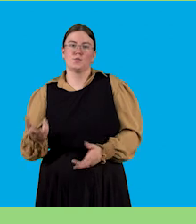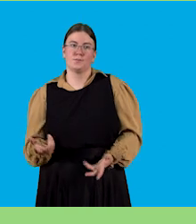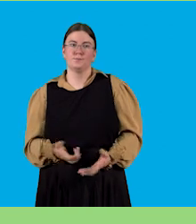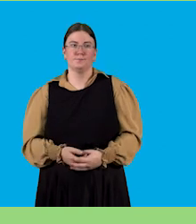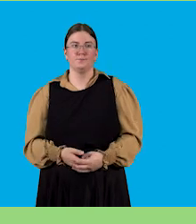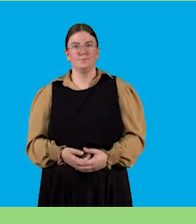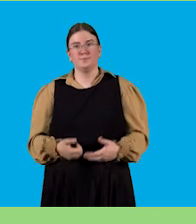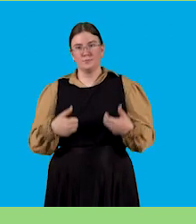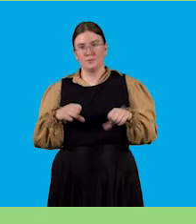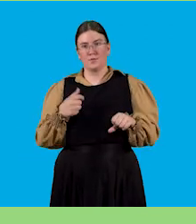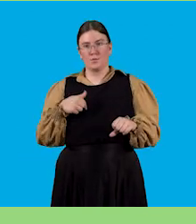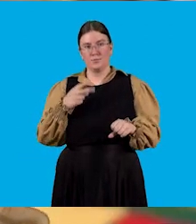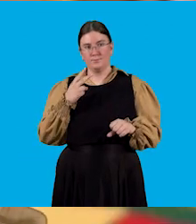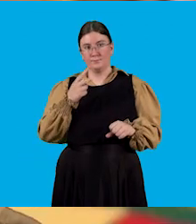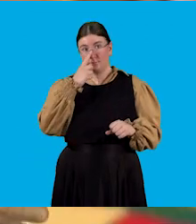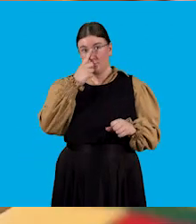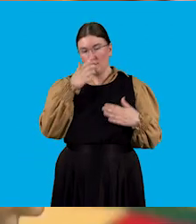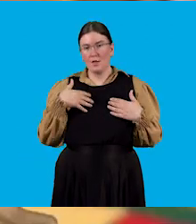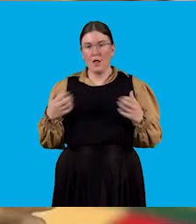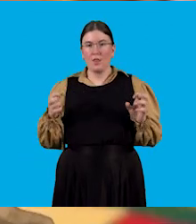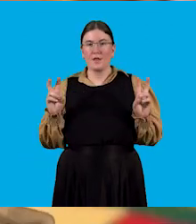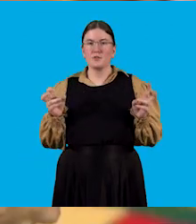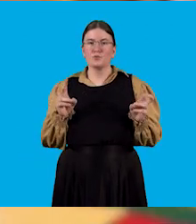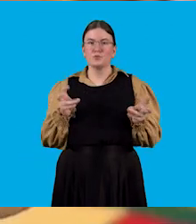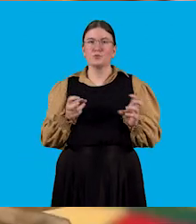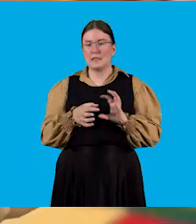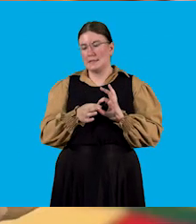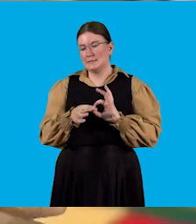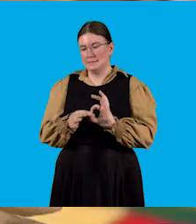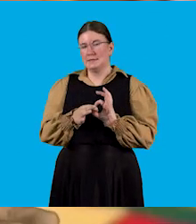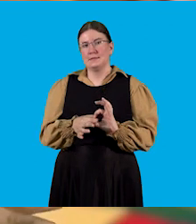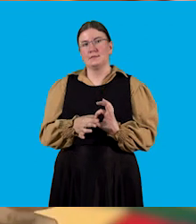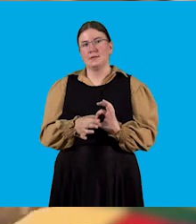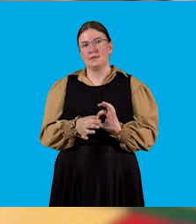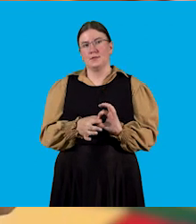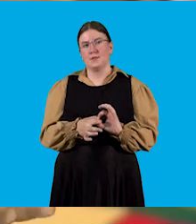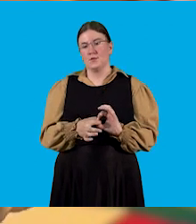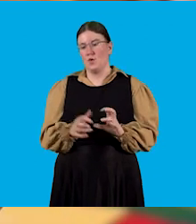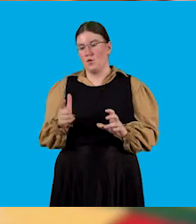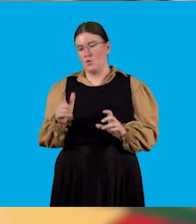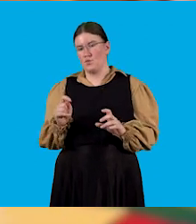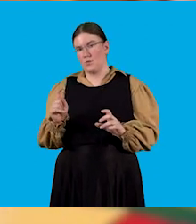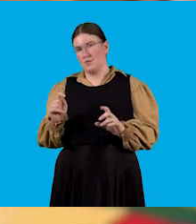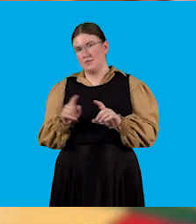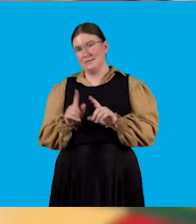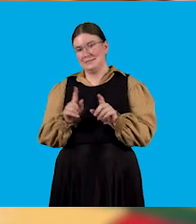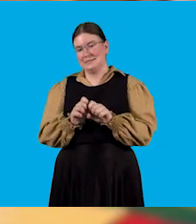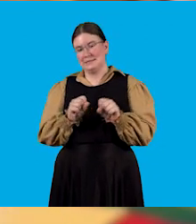And then next, we will be looking at health issues that are related to the excretory